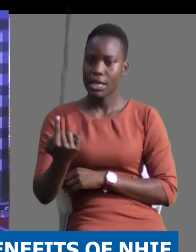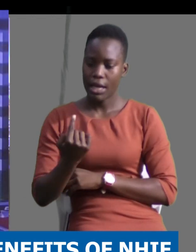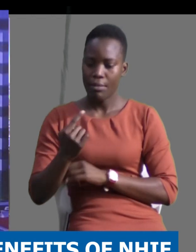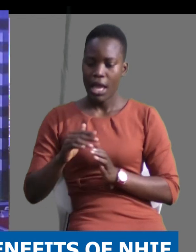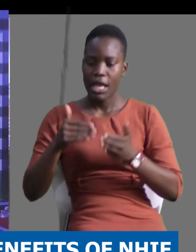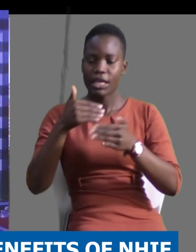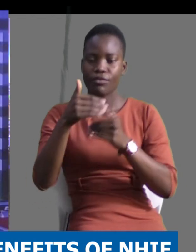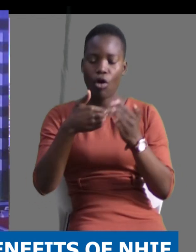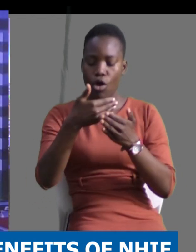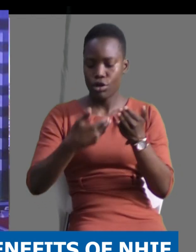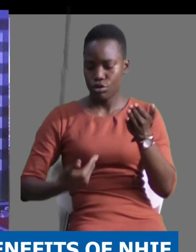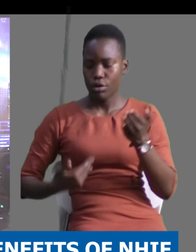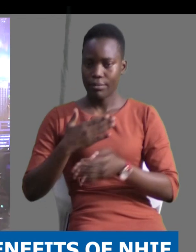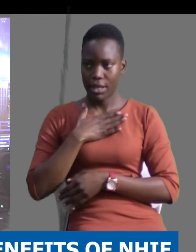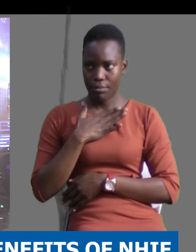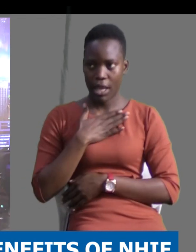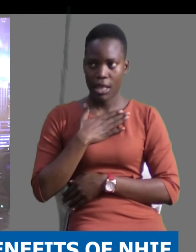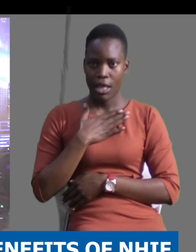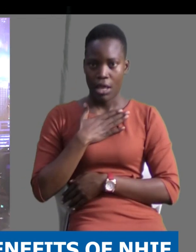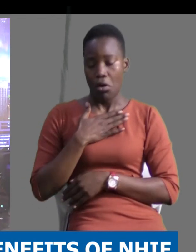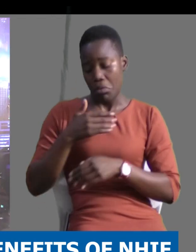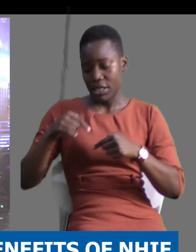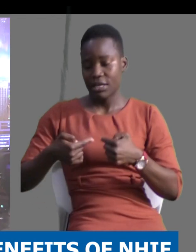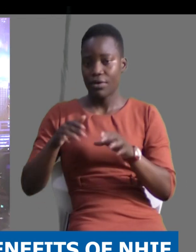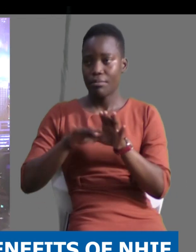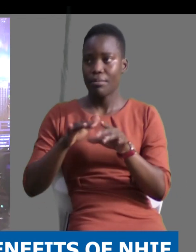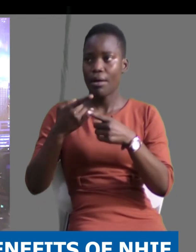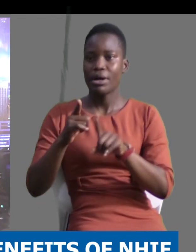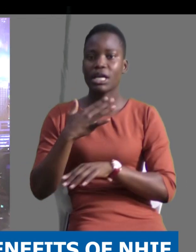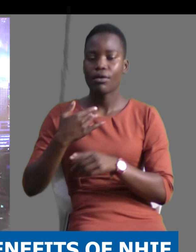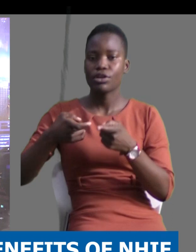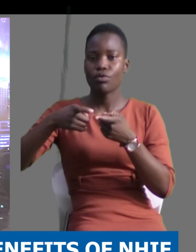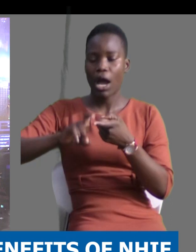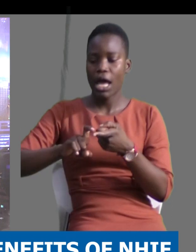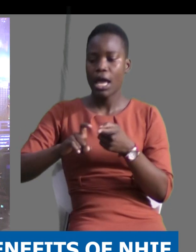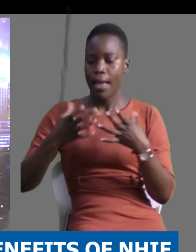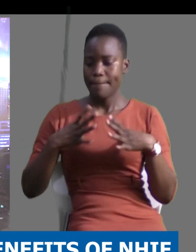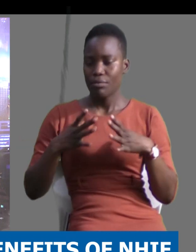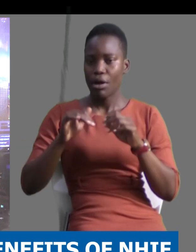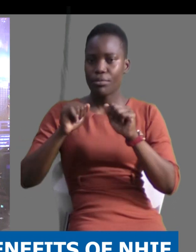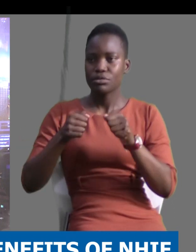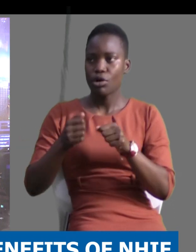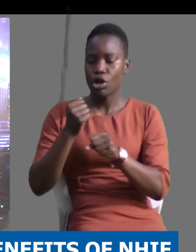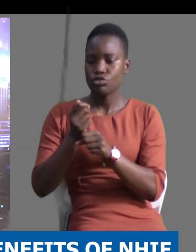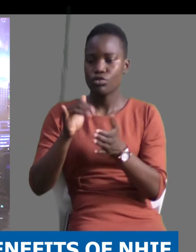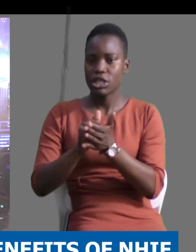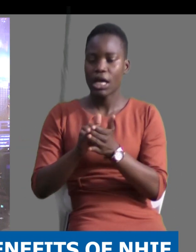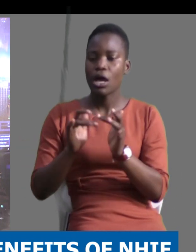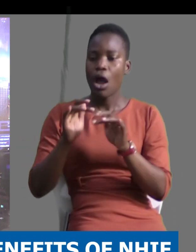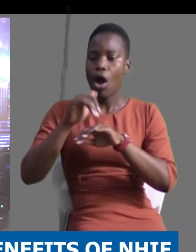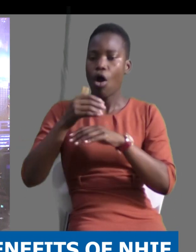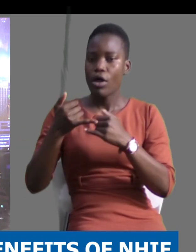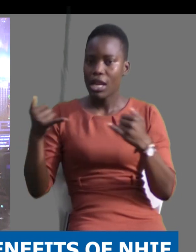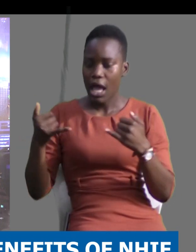time to come and bring all my documents. I might already be a member, but now I want to add dependents. Can I do